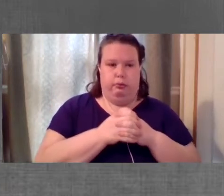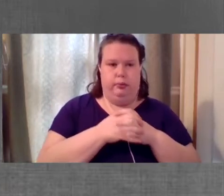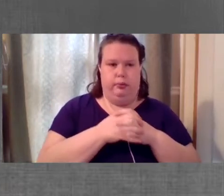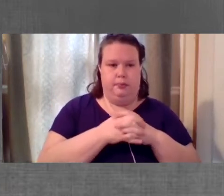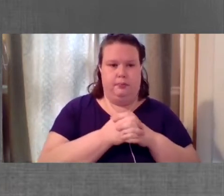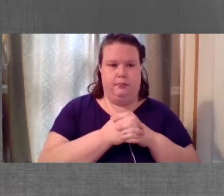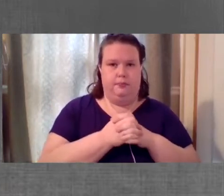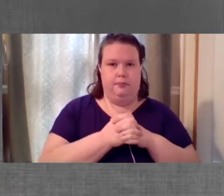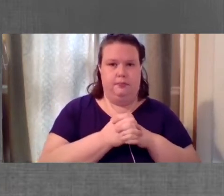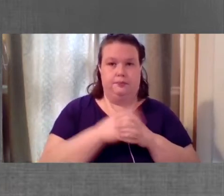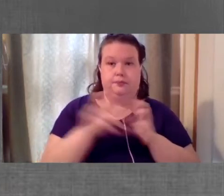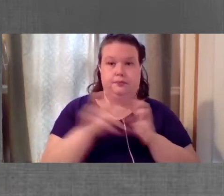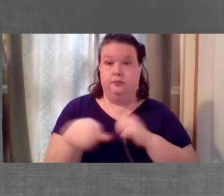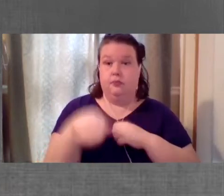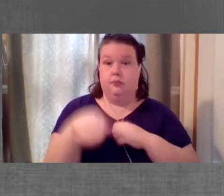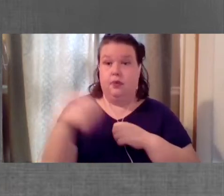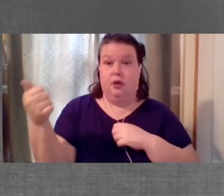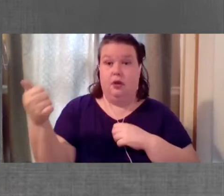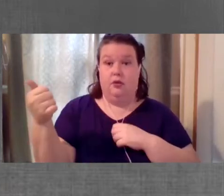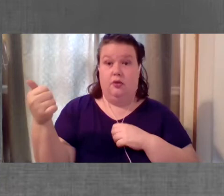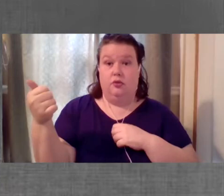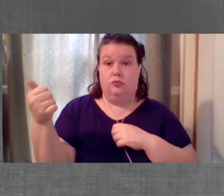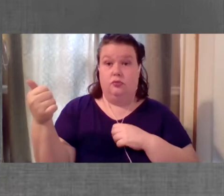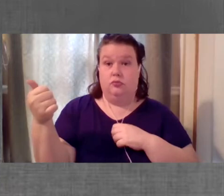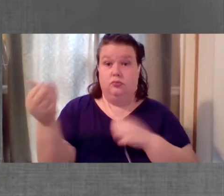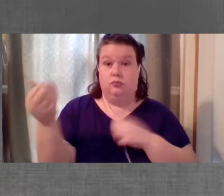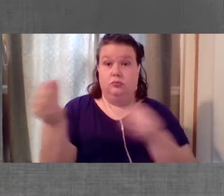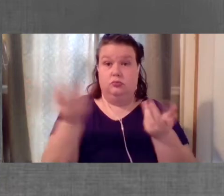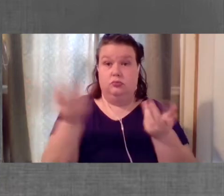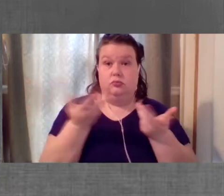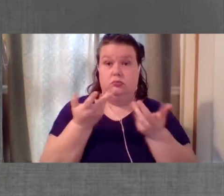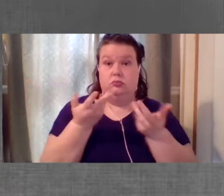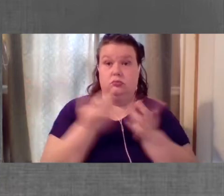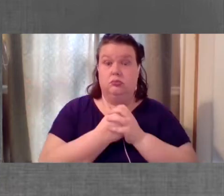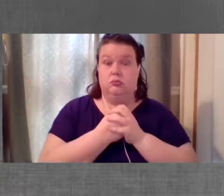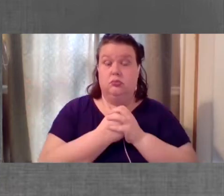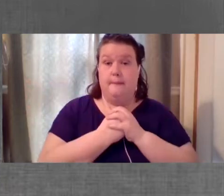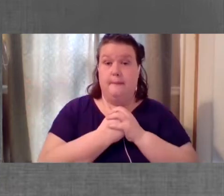Anyone else want to chime in and provide some feedback?